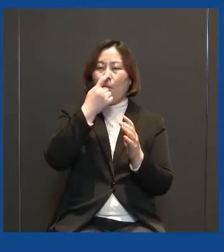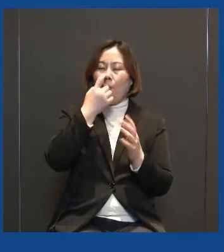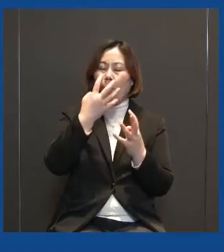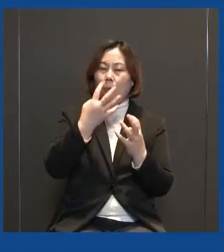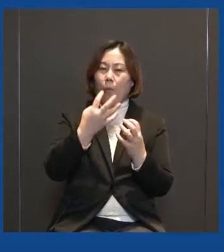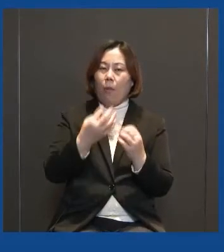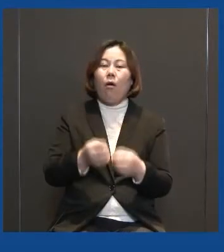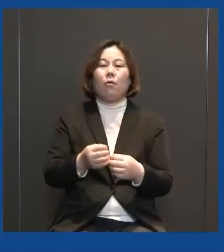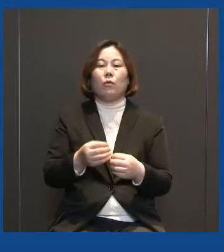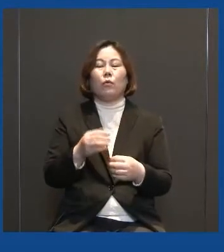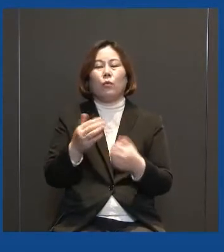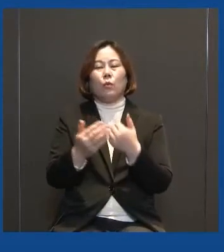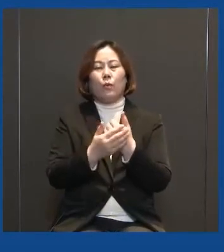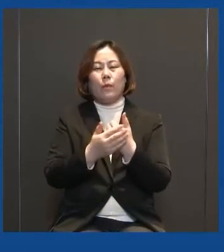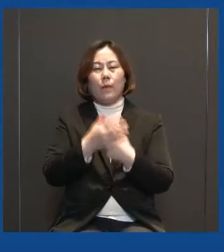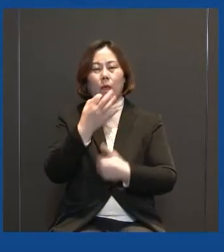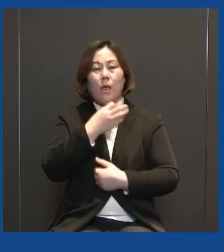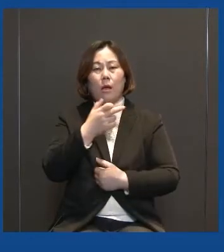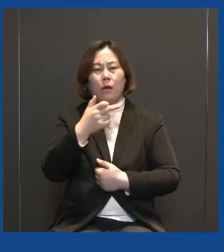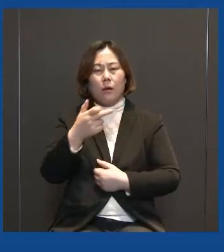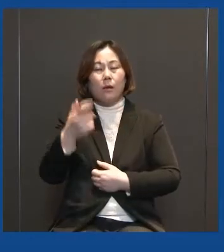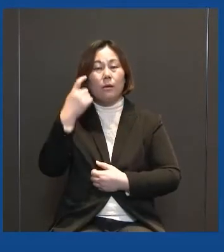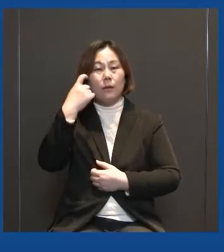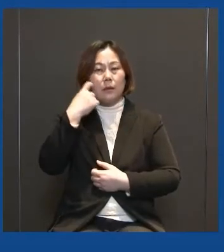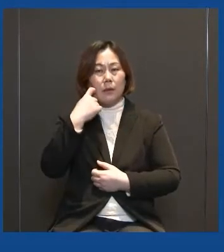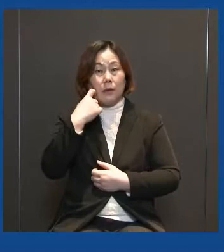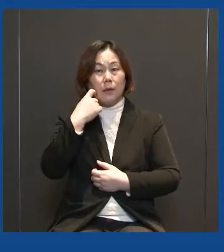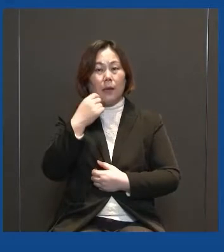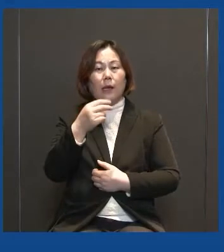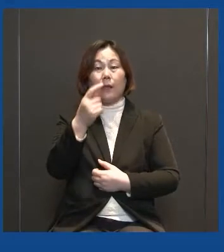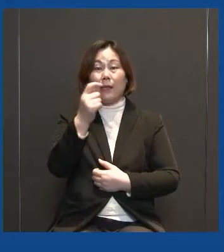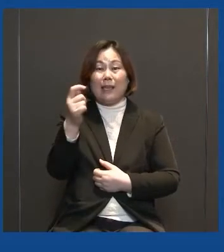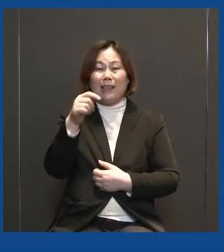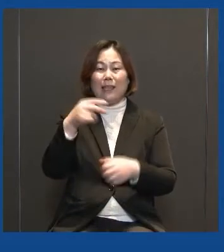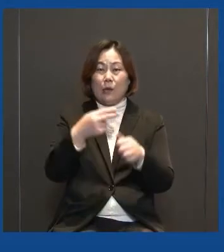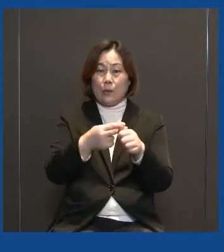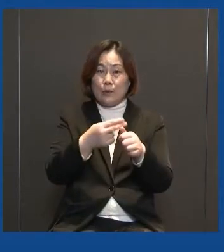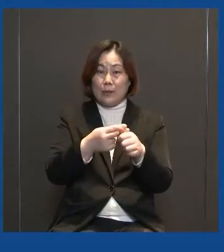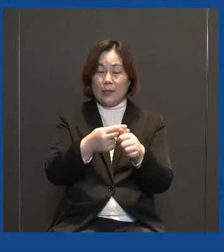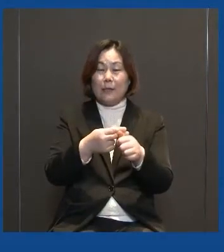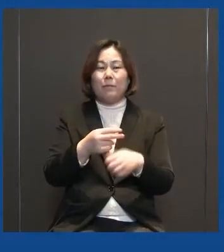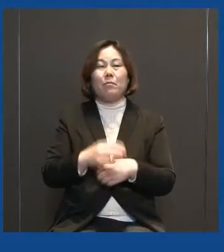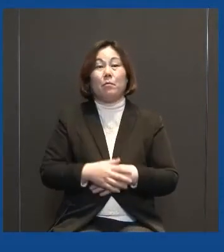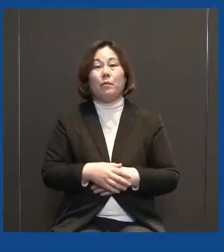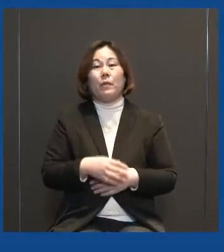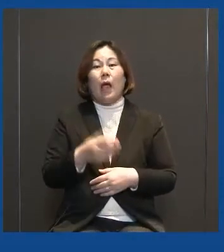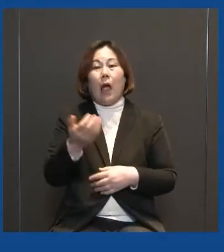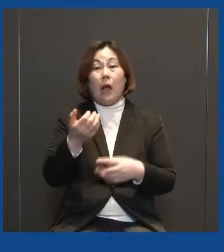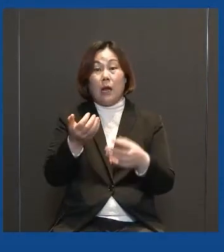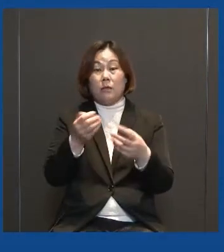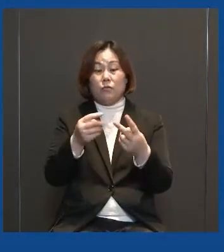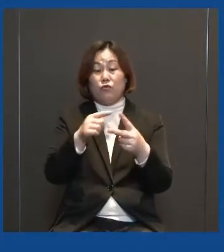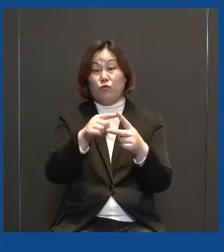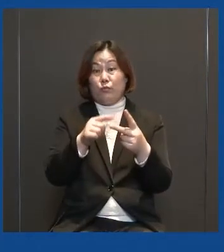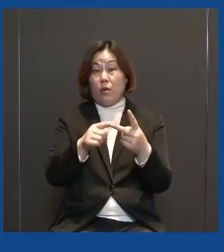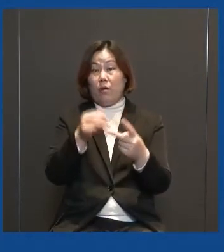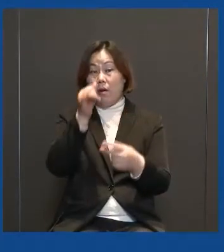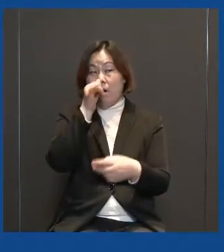It was a very big learning opportunity for me. The two rapporteurs'